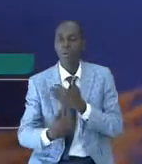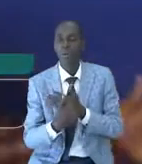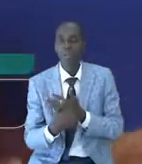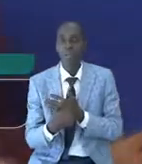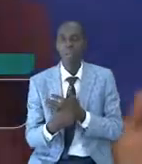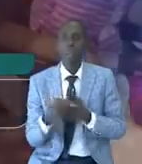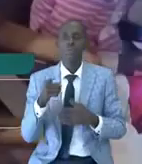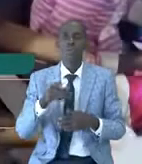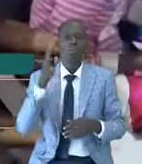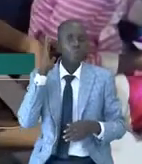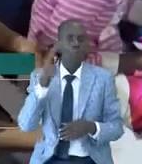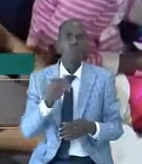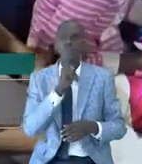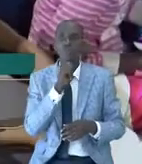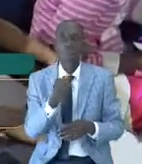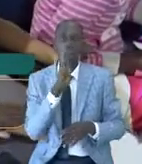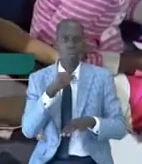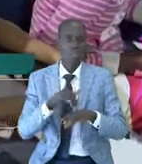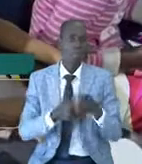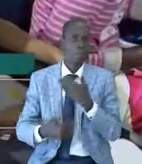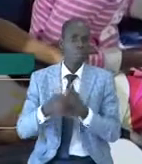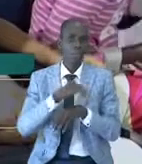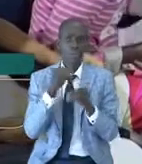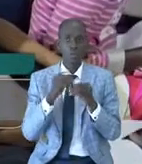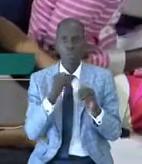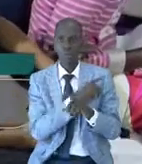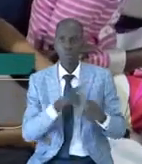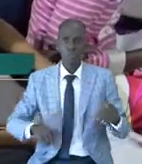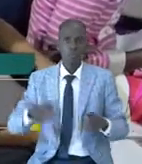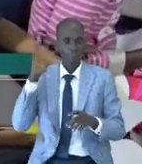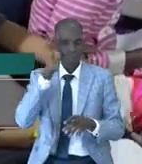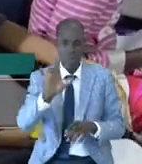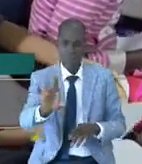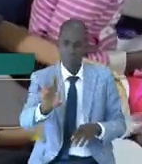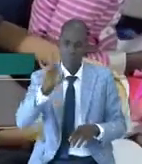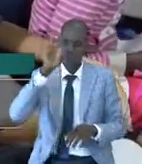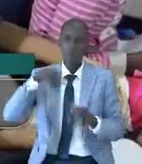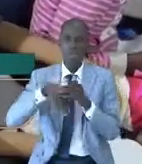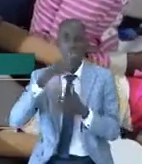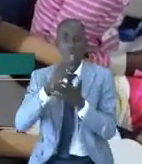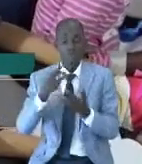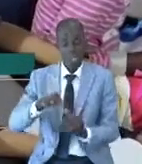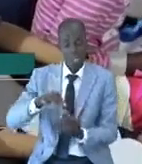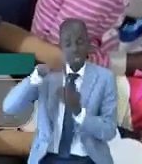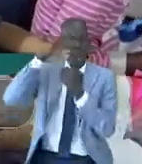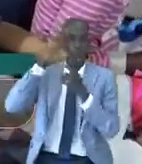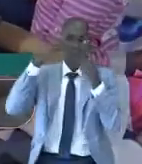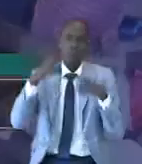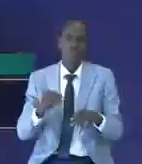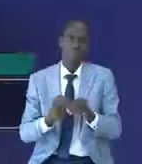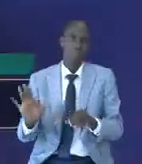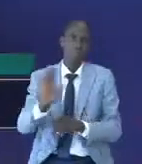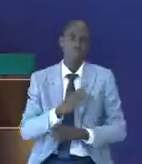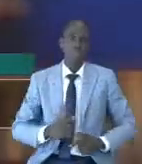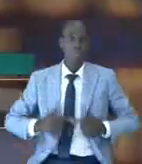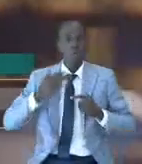part of a pack anymore. The Lord will single you out. Something unique will happen in your life. Because